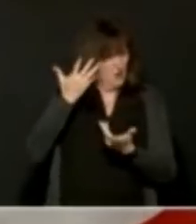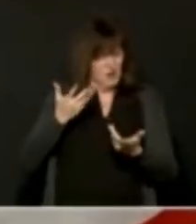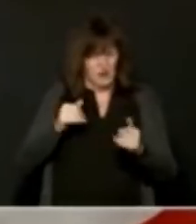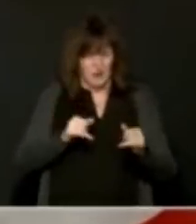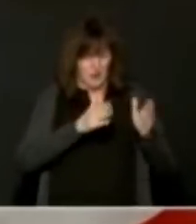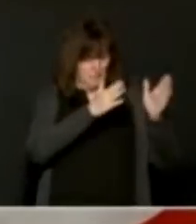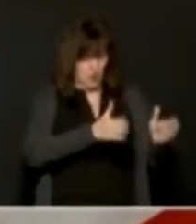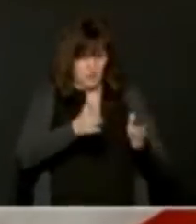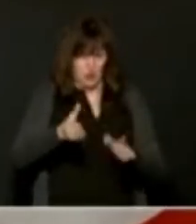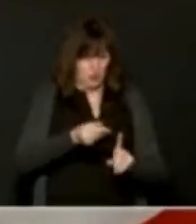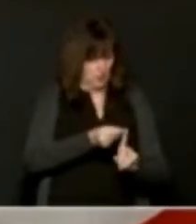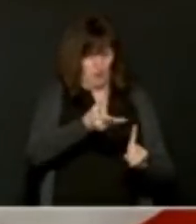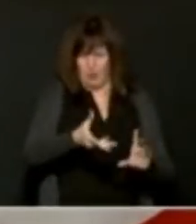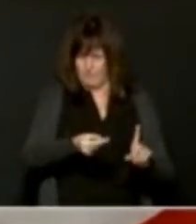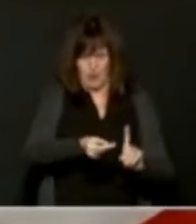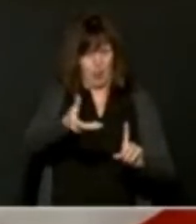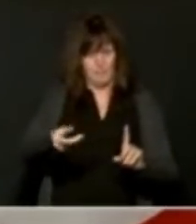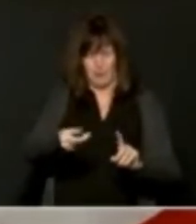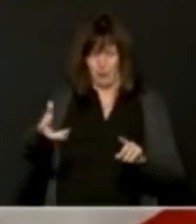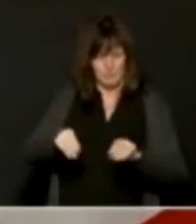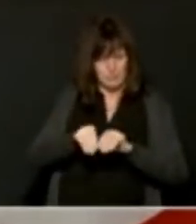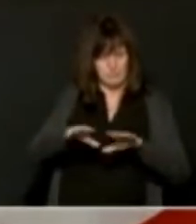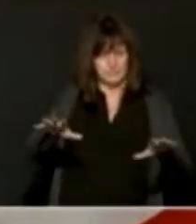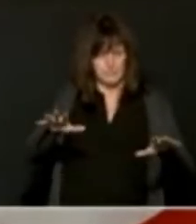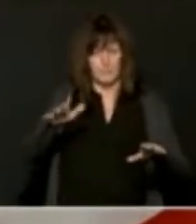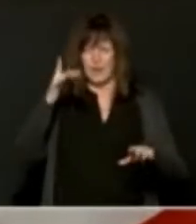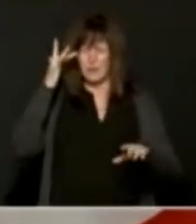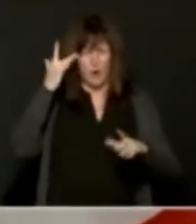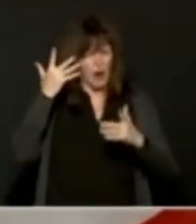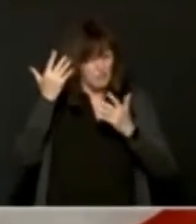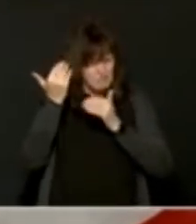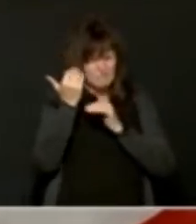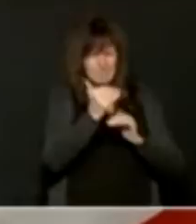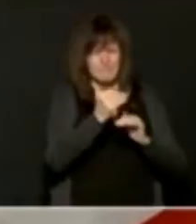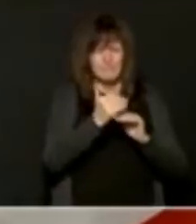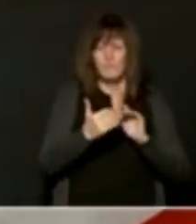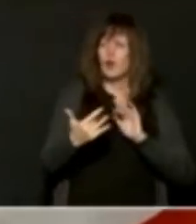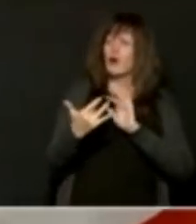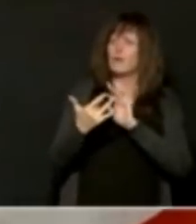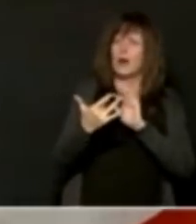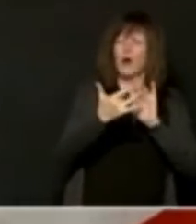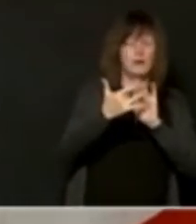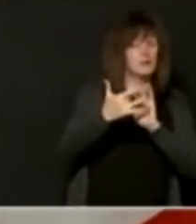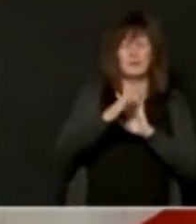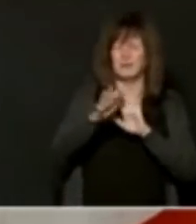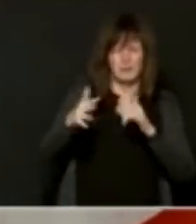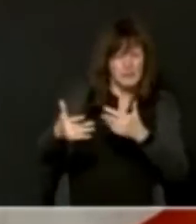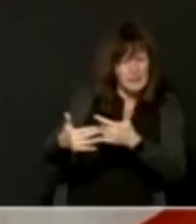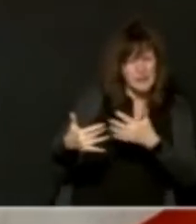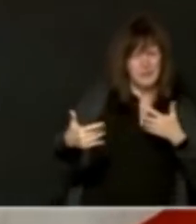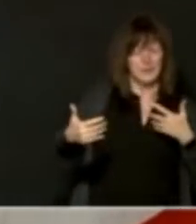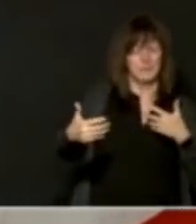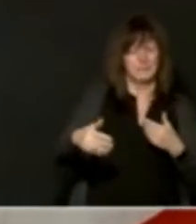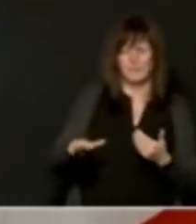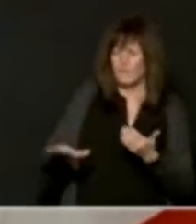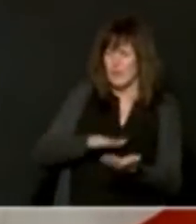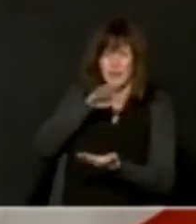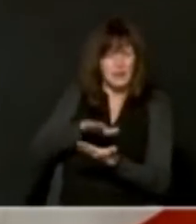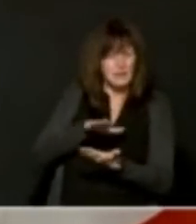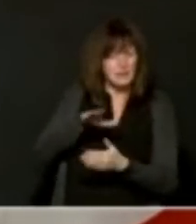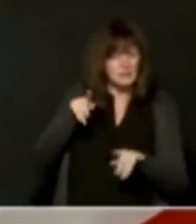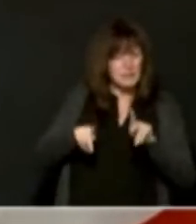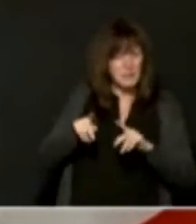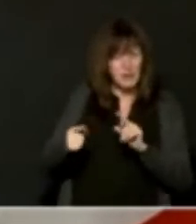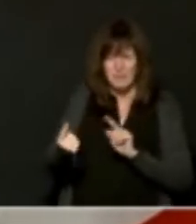asking everybody to limit the number of contacts that you have. The fewer people you have contact with, the lower the risk of exposure